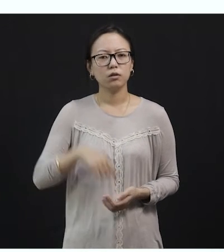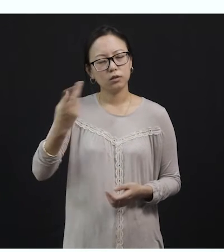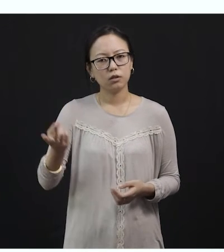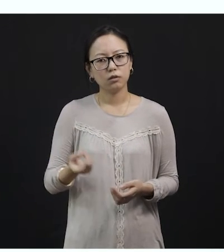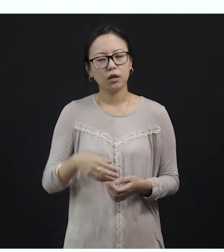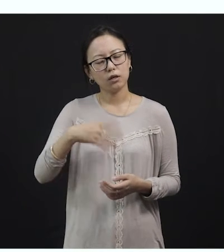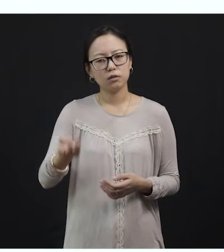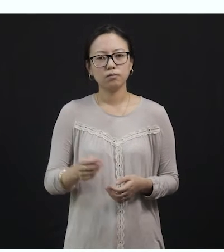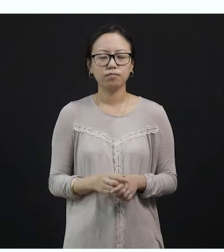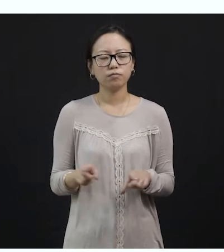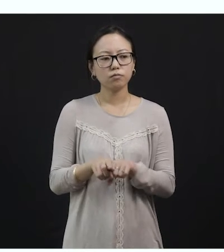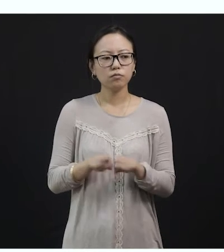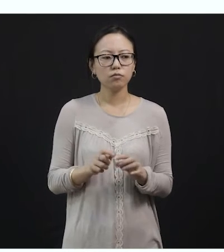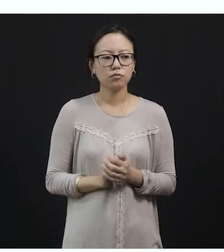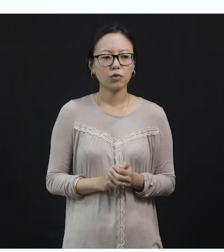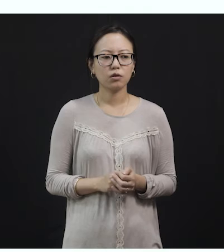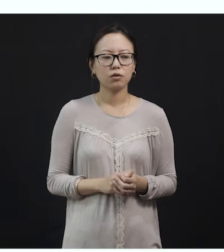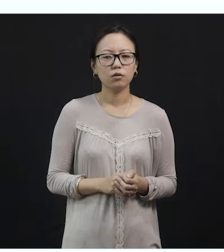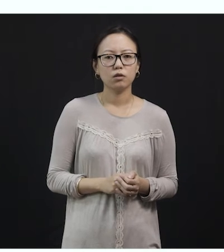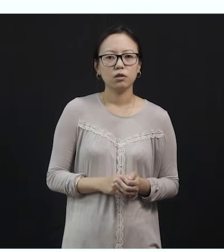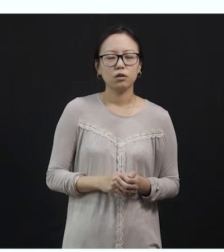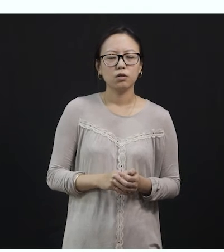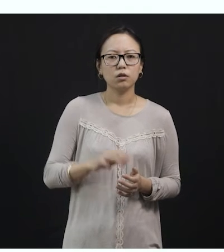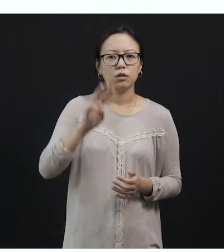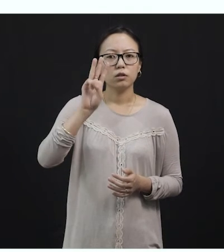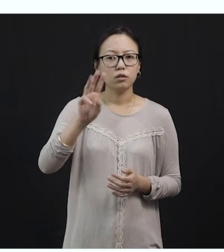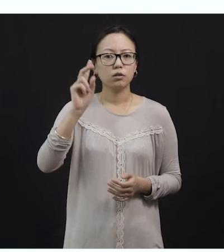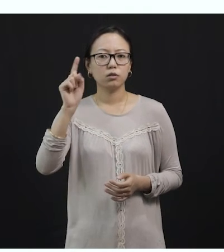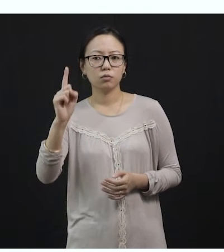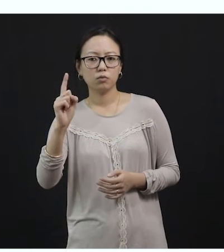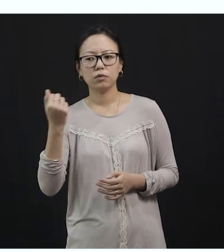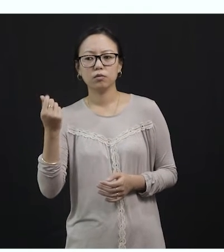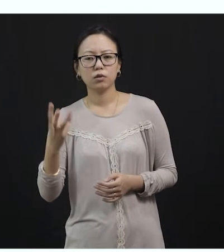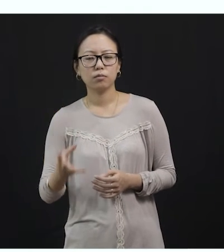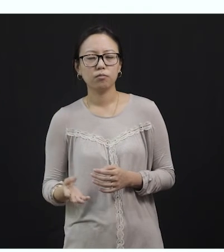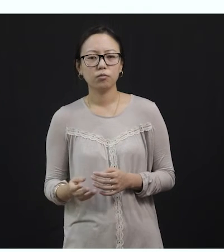example. Before 31, we have 30. Okay? So, we can read